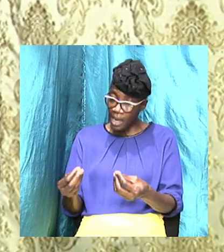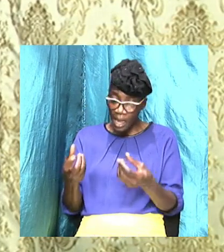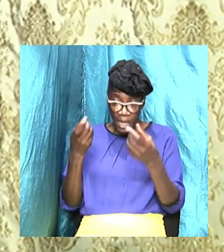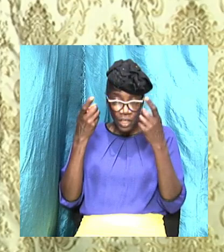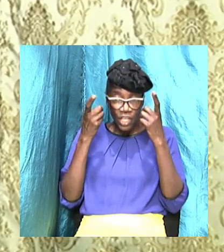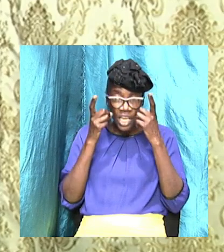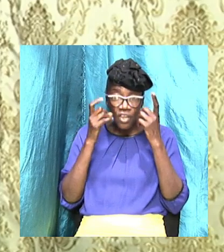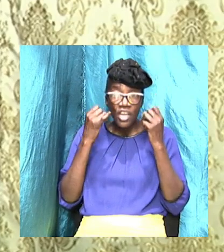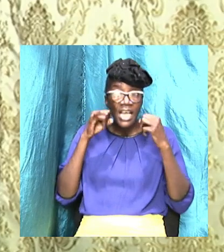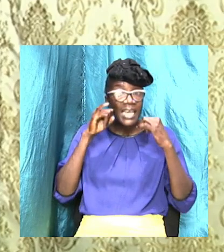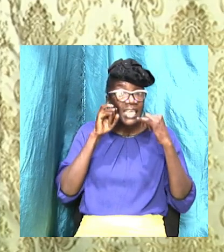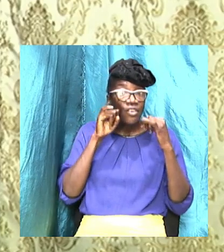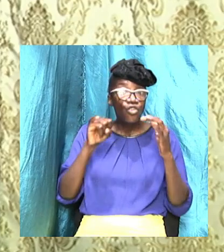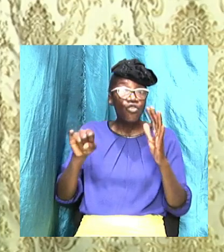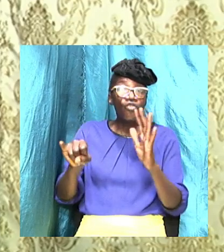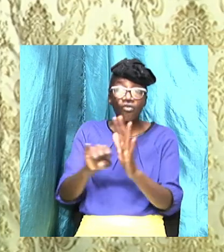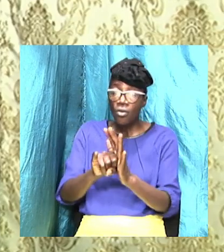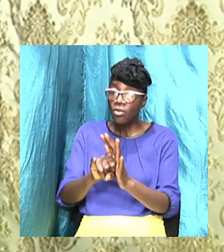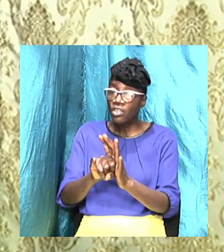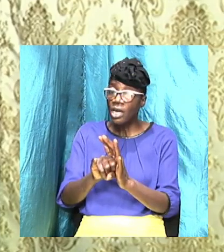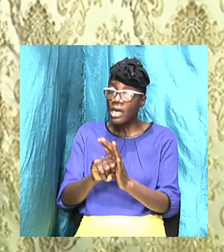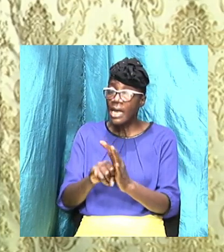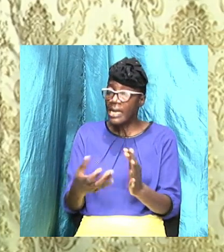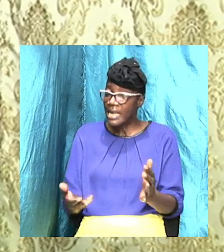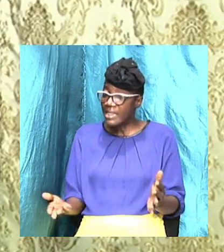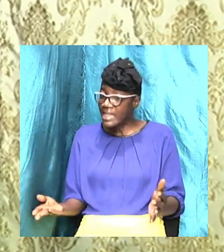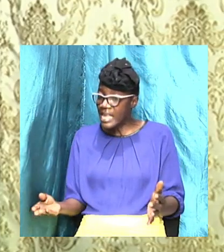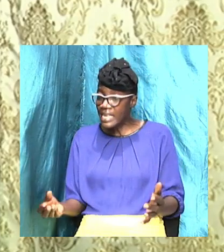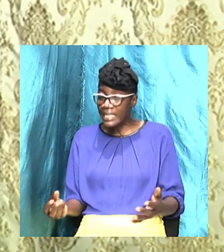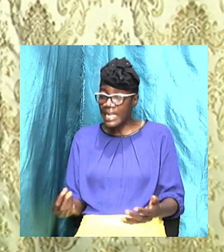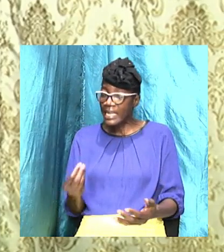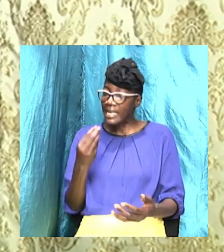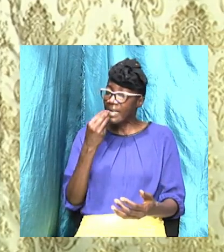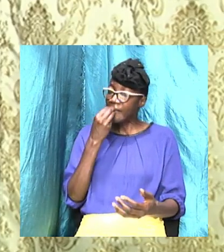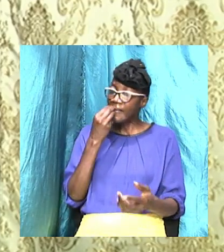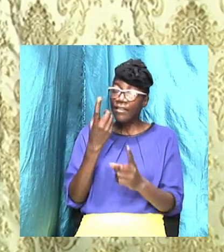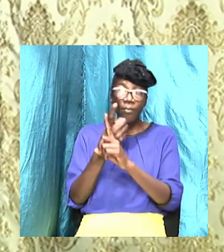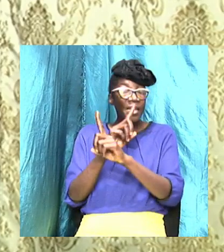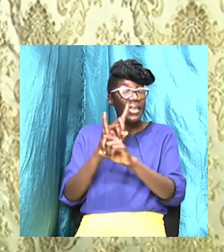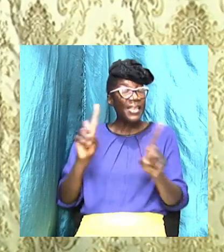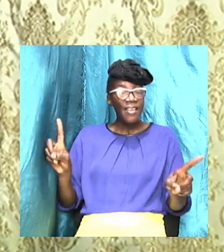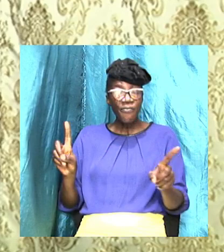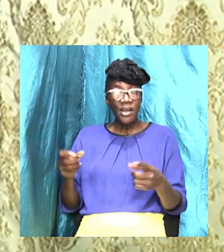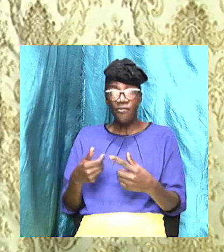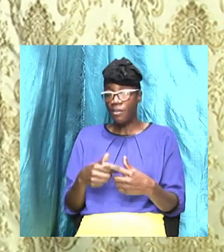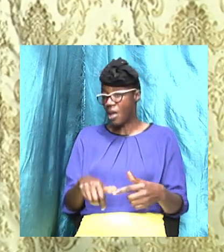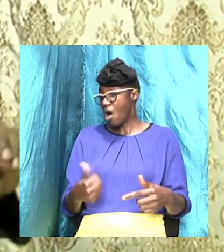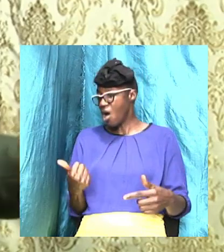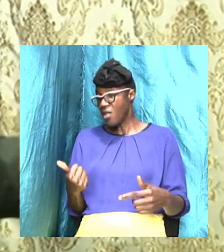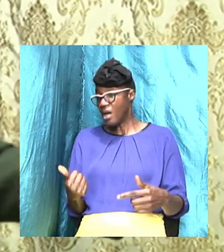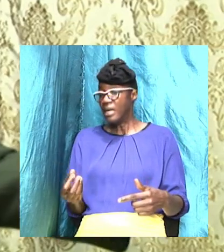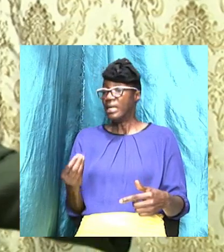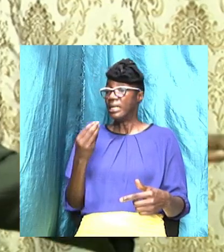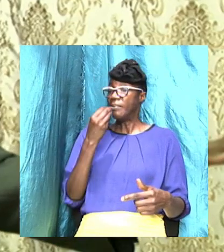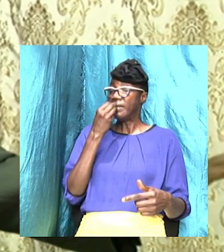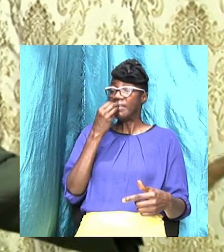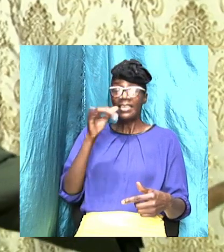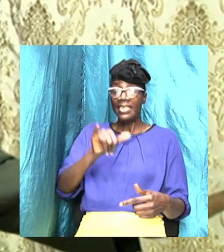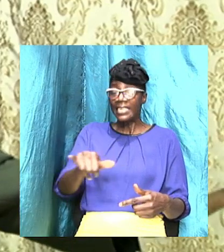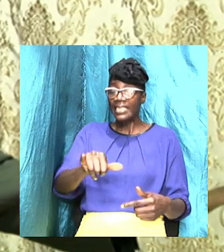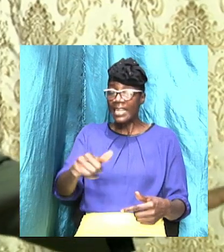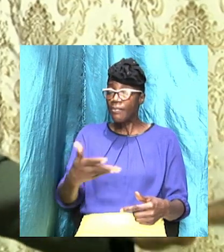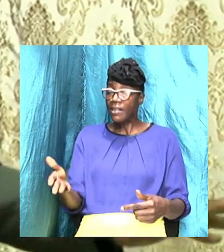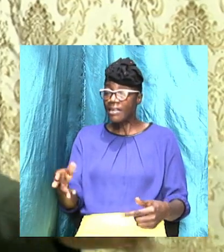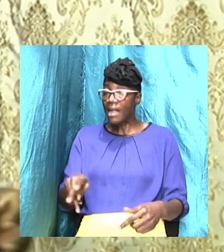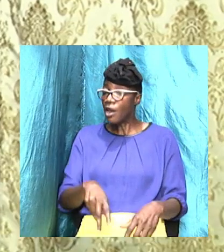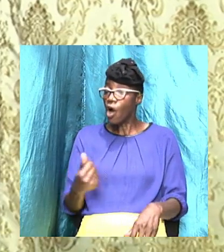on the things that they should eat to be different from the other. Look here. They were eating the same things like the other